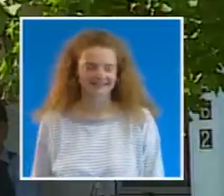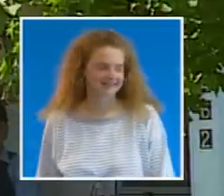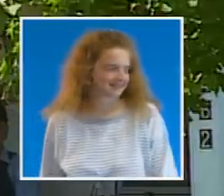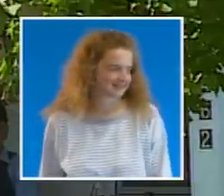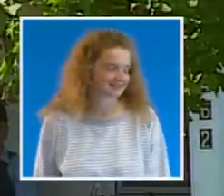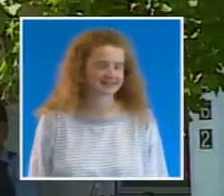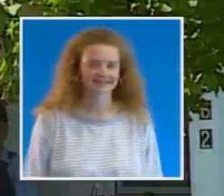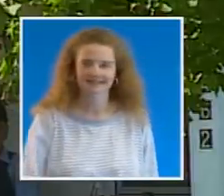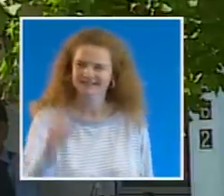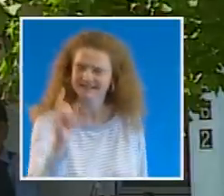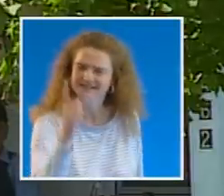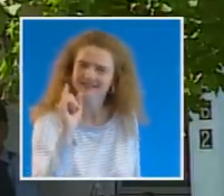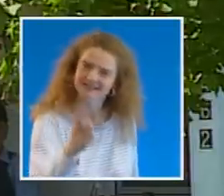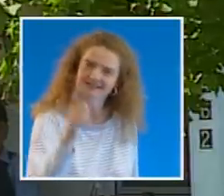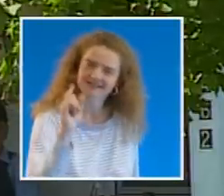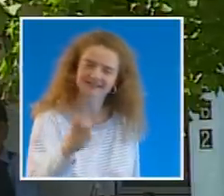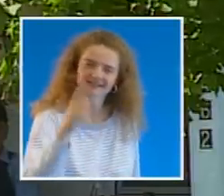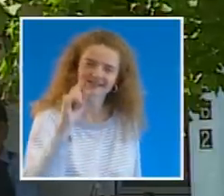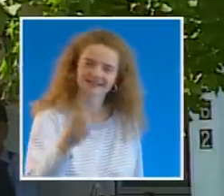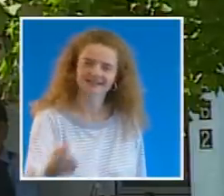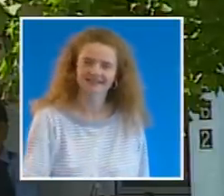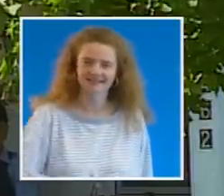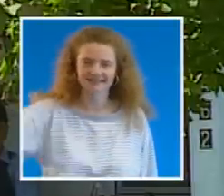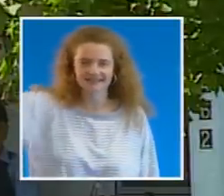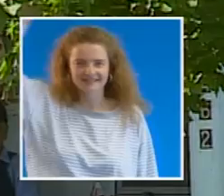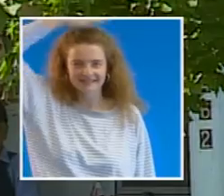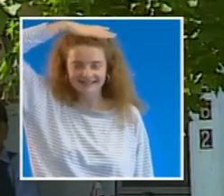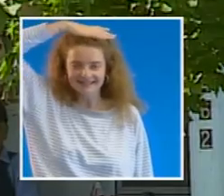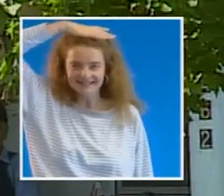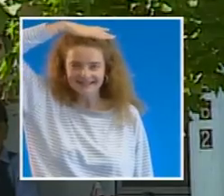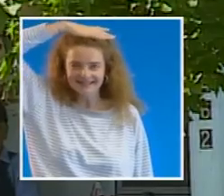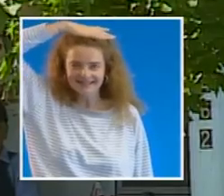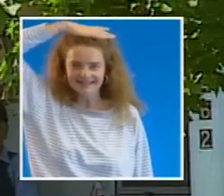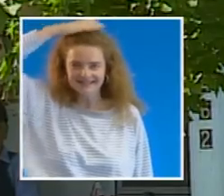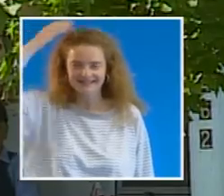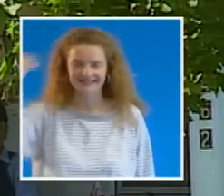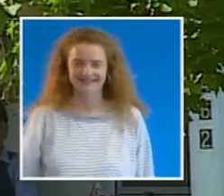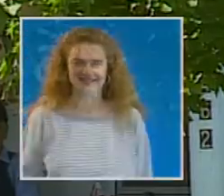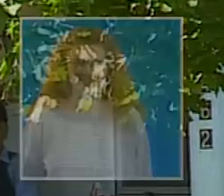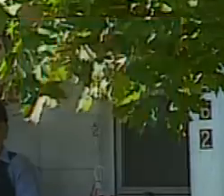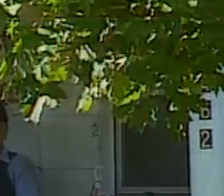and everybody said, "Silly John Muddlecombe, you've got it on your head."